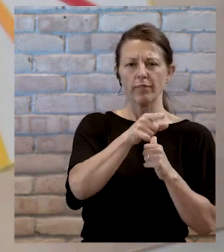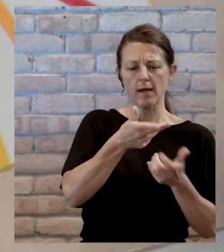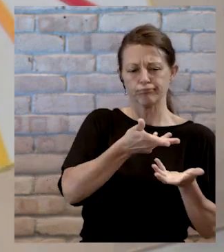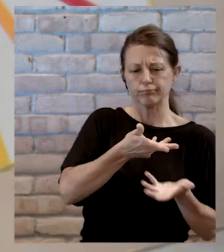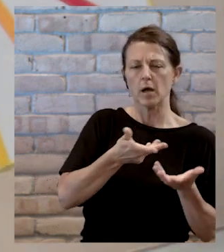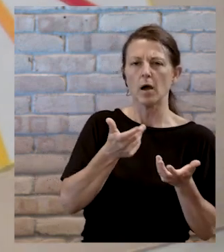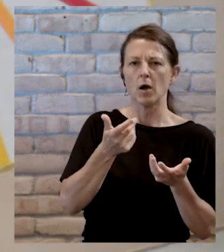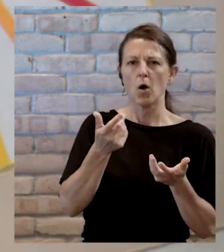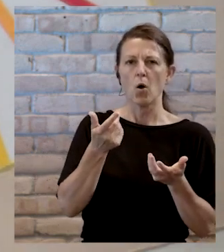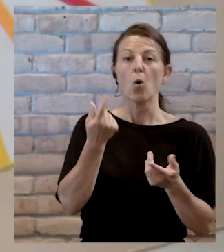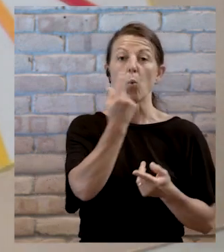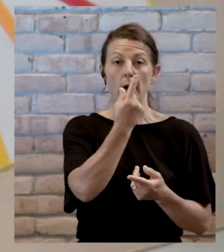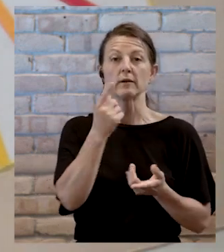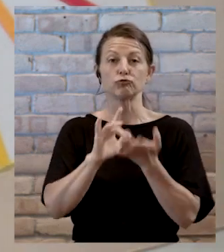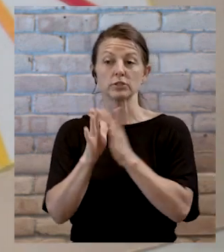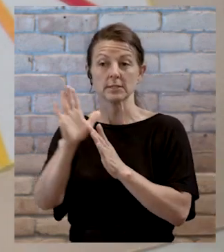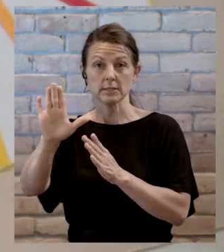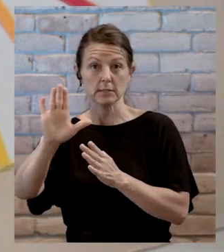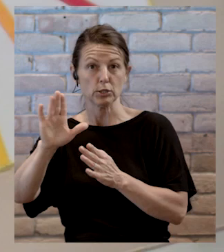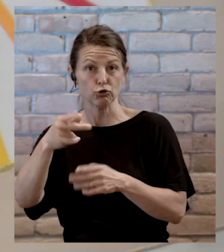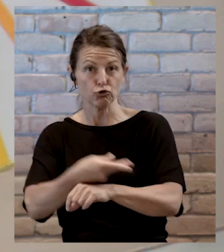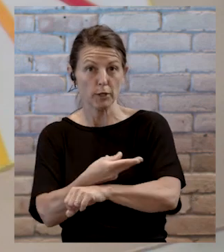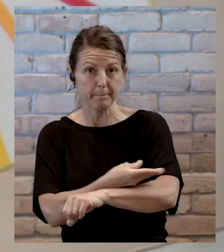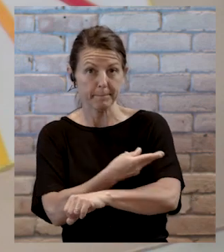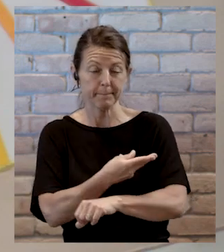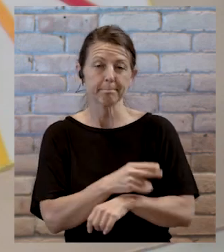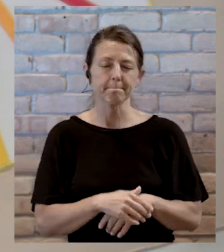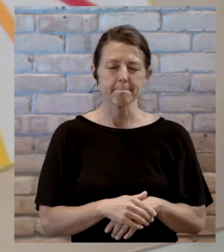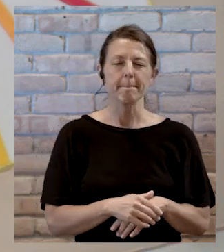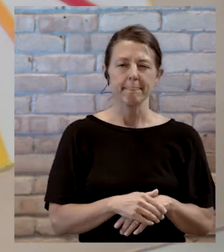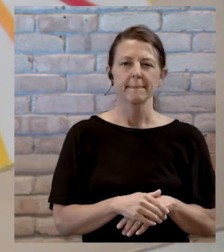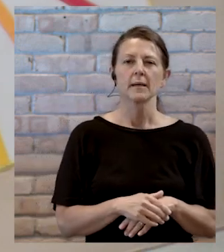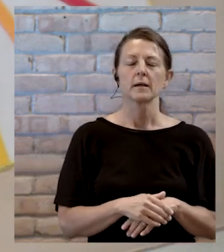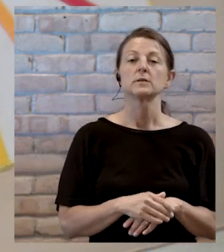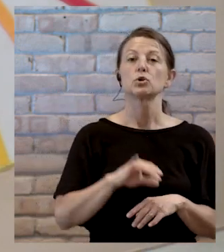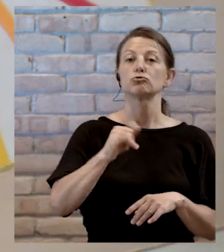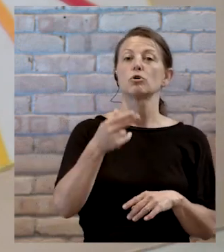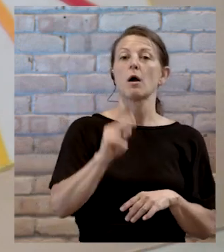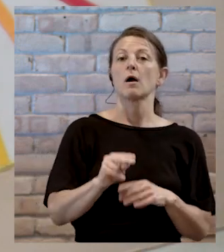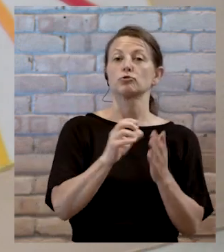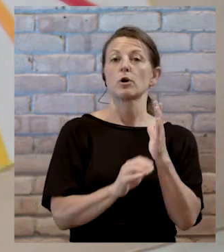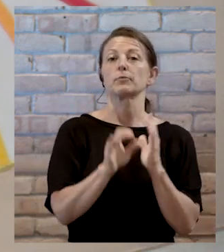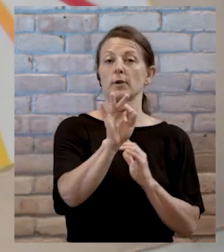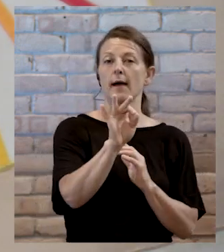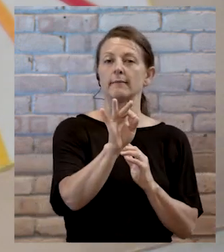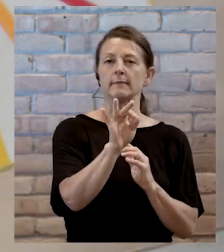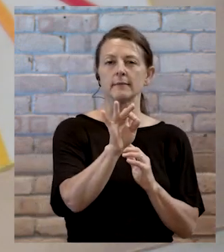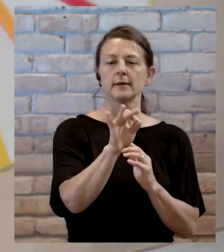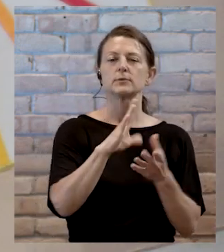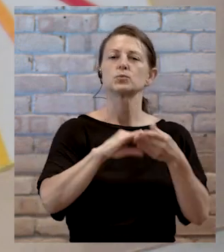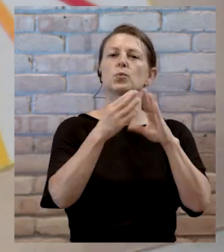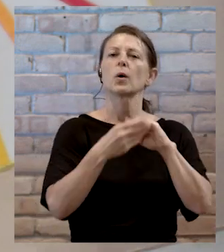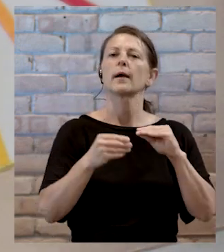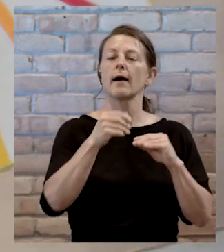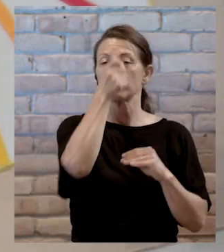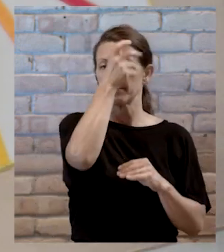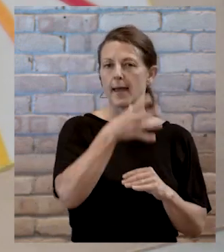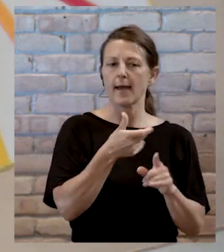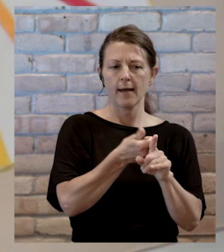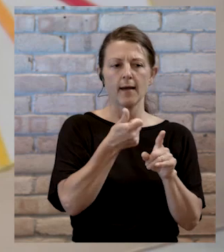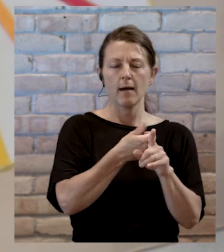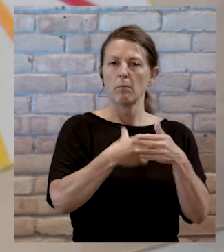in John chapter 9. It's this great account of a man born blind. And the